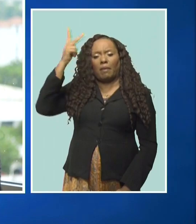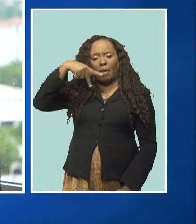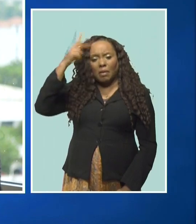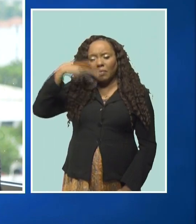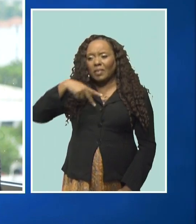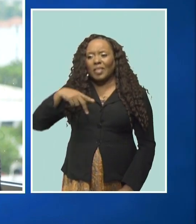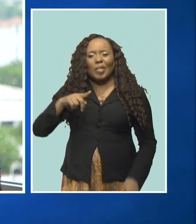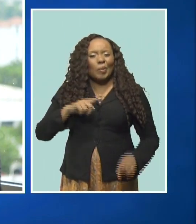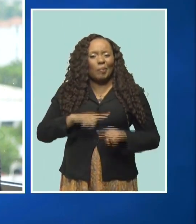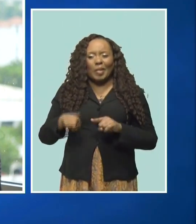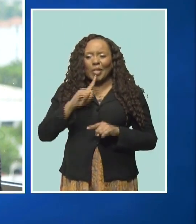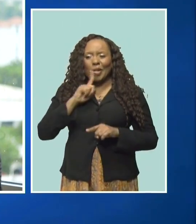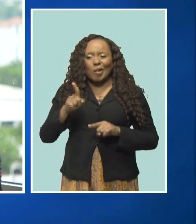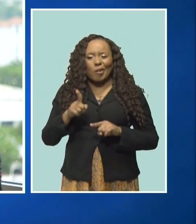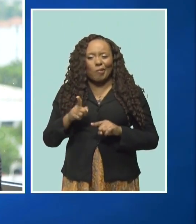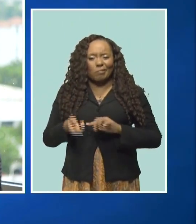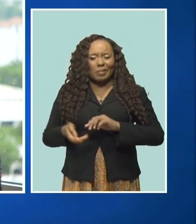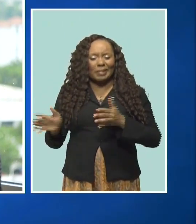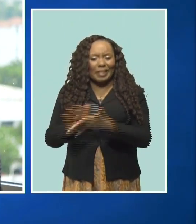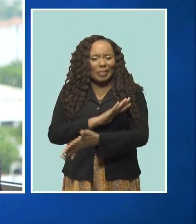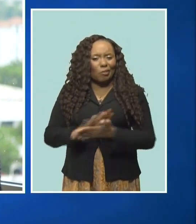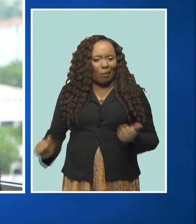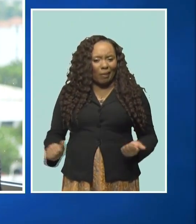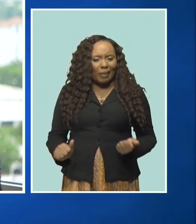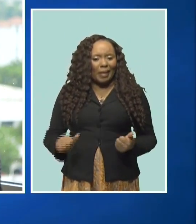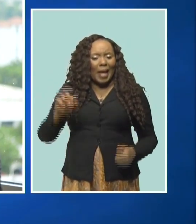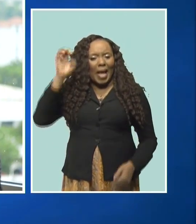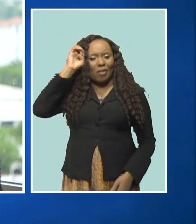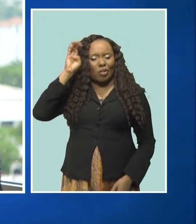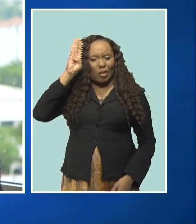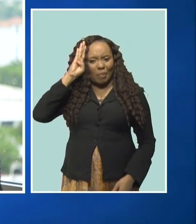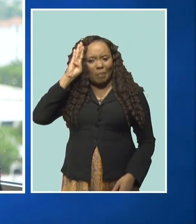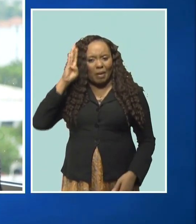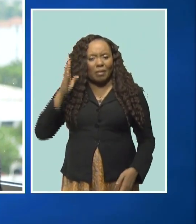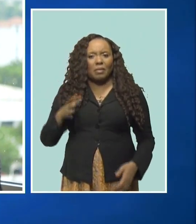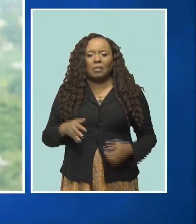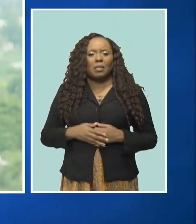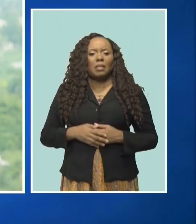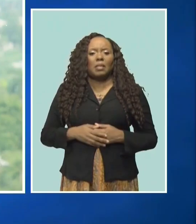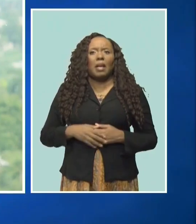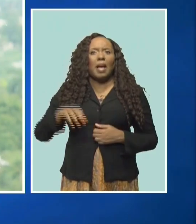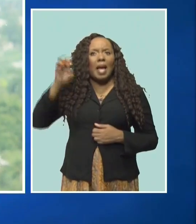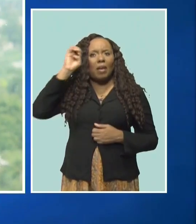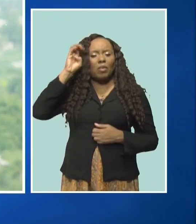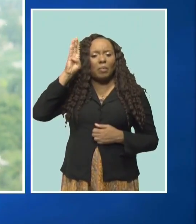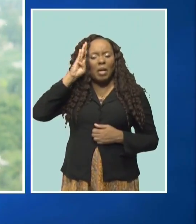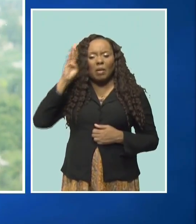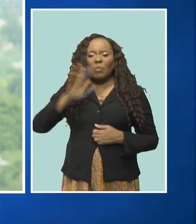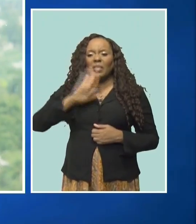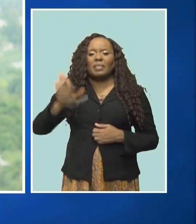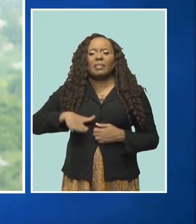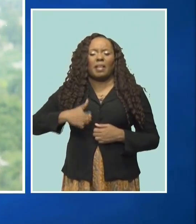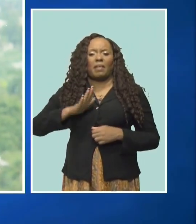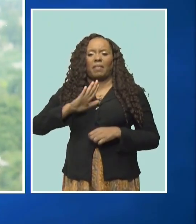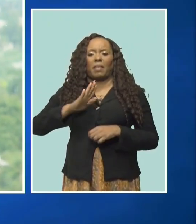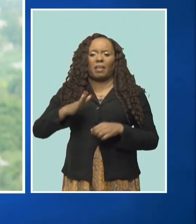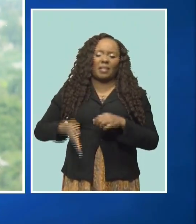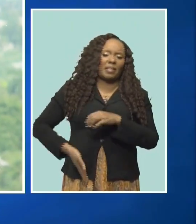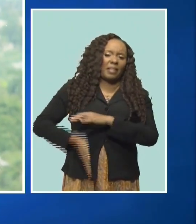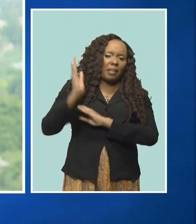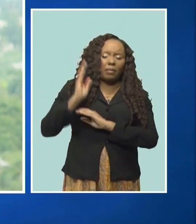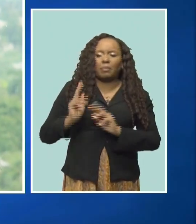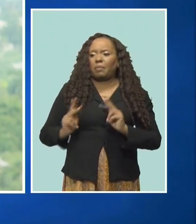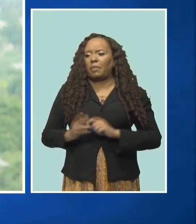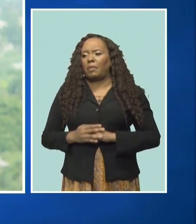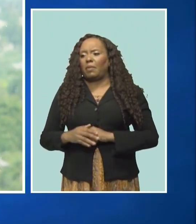that philosophy. Errol Walton Barrow Party would never lock out its members. The party of Errol Walton Barrow would not have